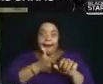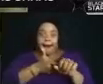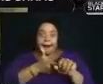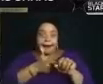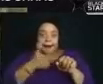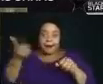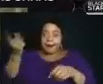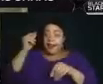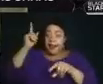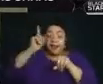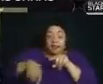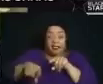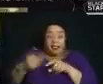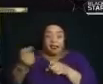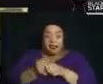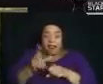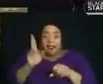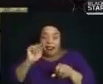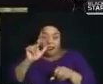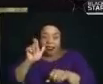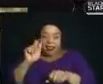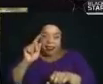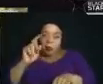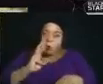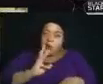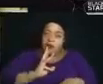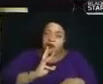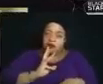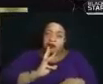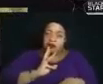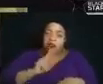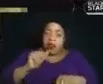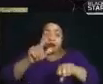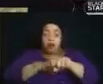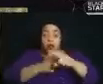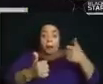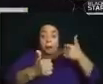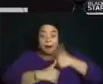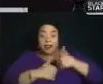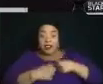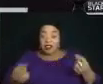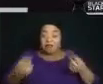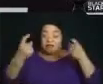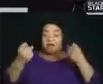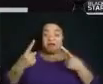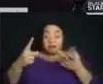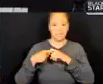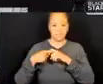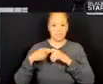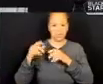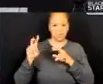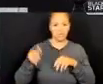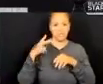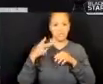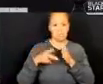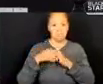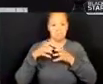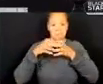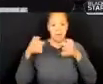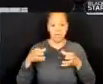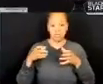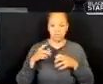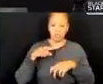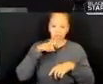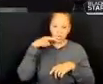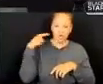spends twice as much as Iran, Iraq, Russia, and North Korea combined, and we know that just 10%